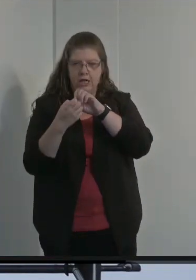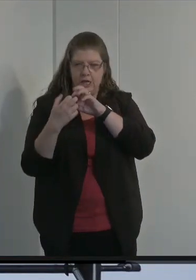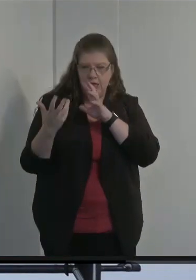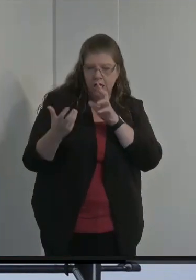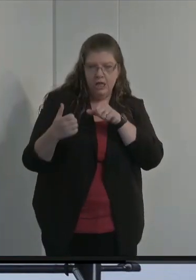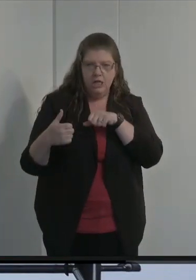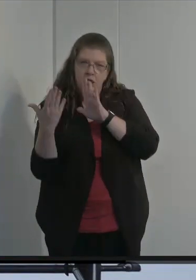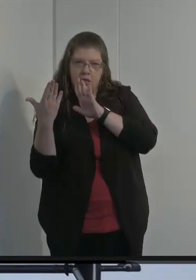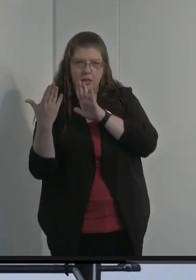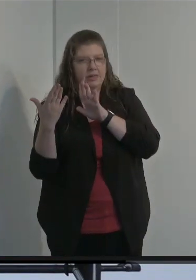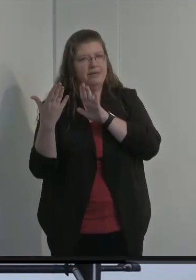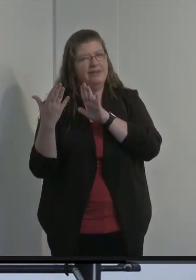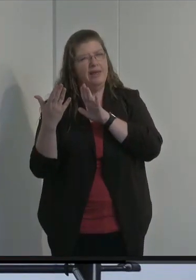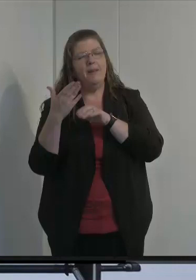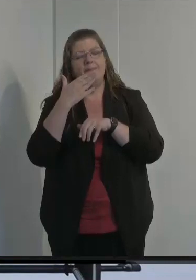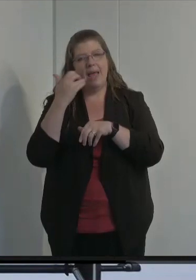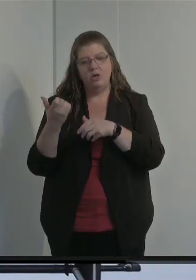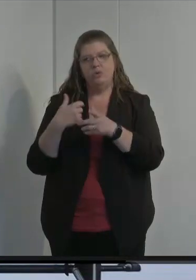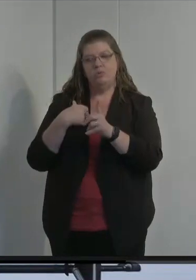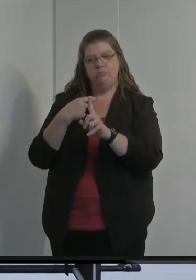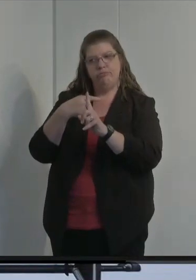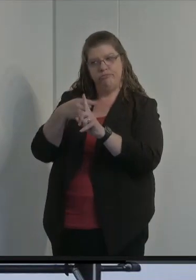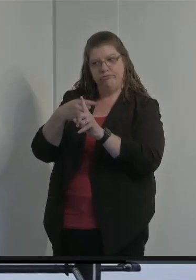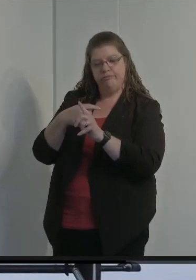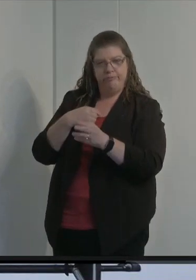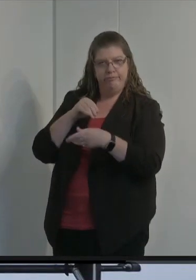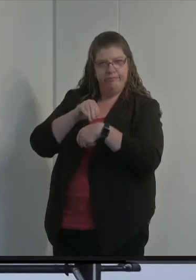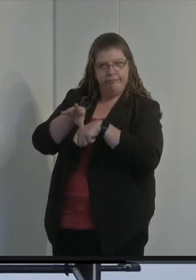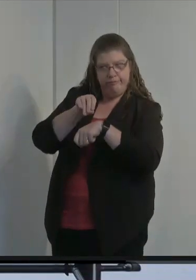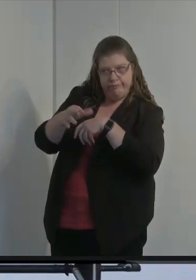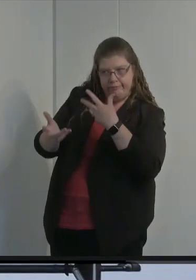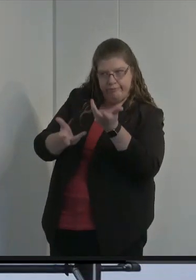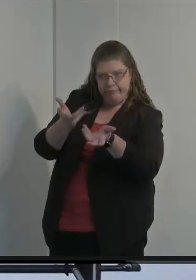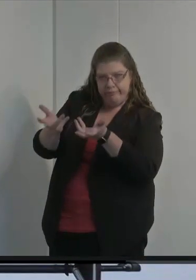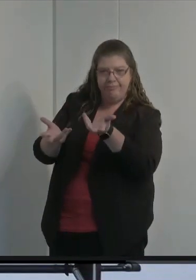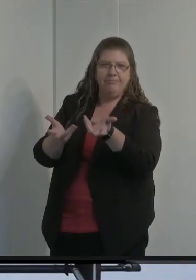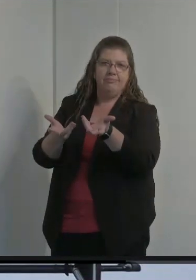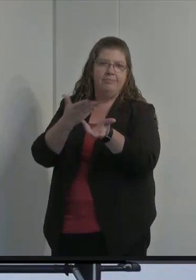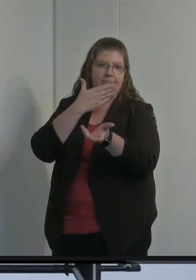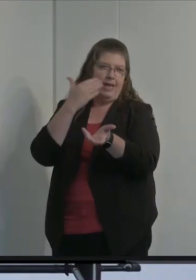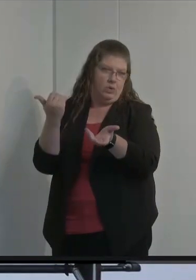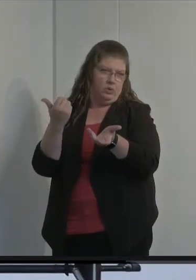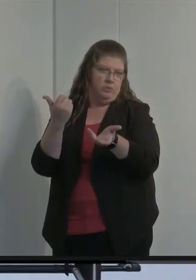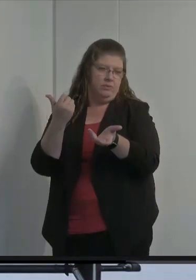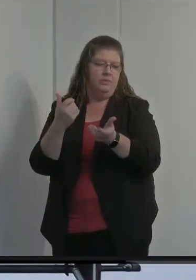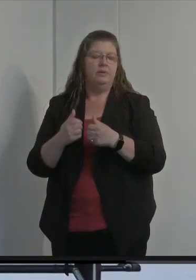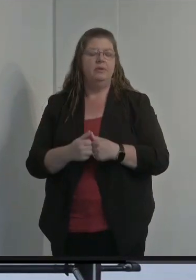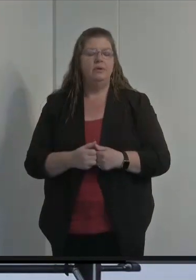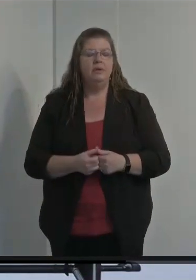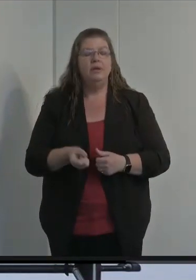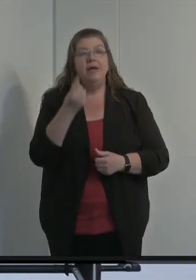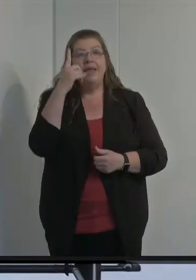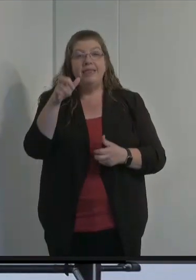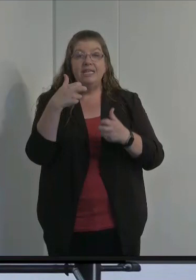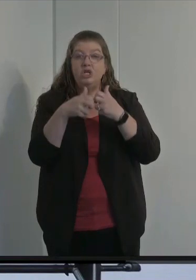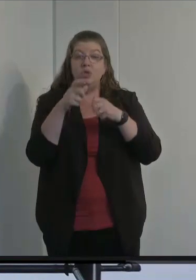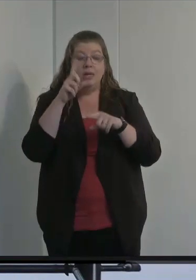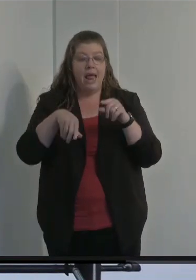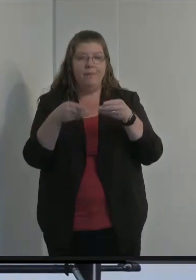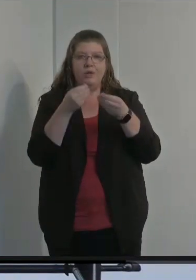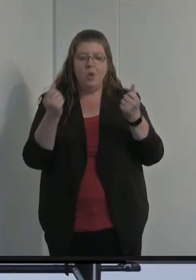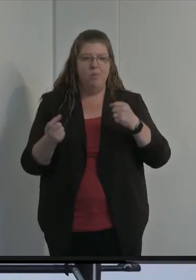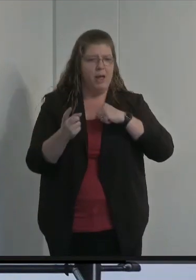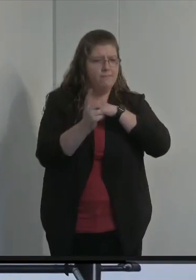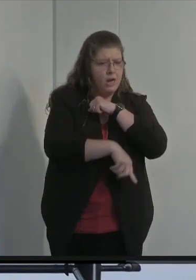confrontational approach, is going to serve us better in the long run. This is not something that can be resolved by